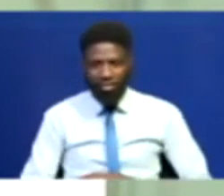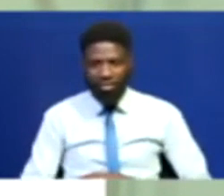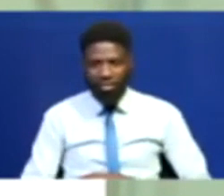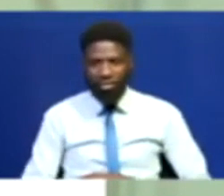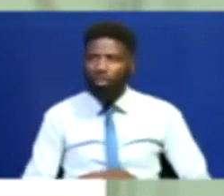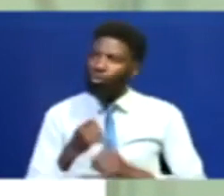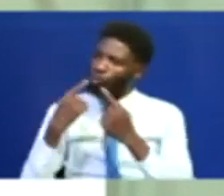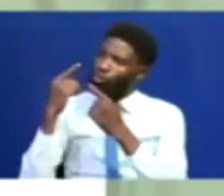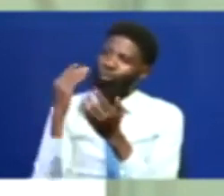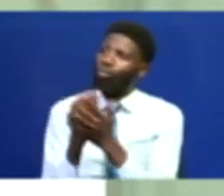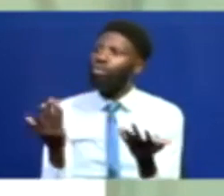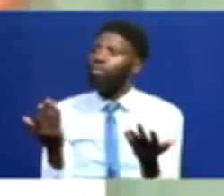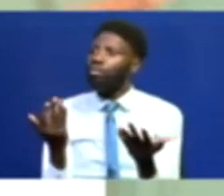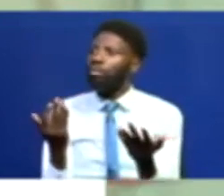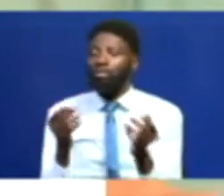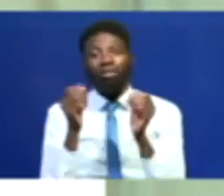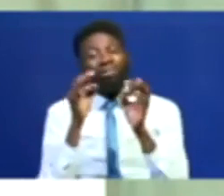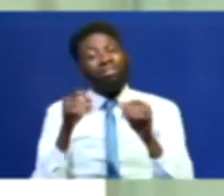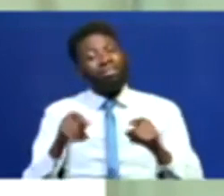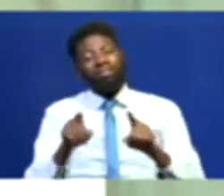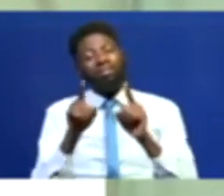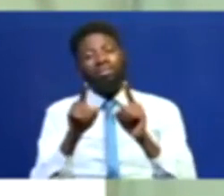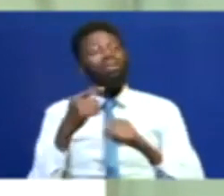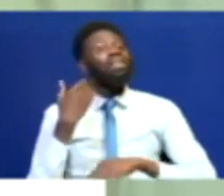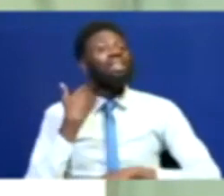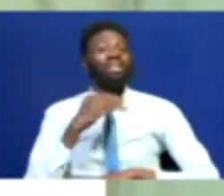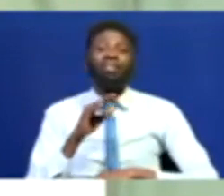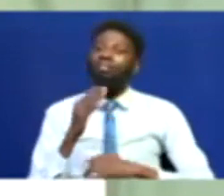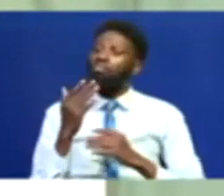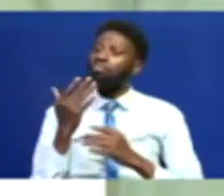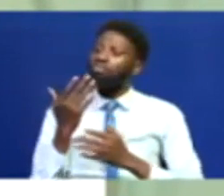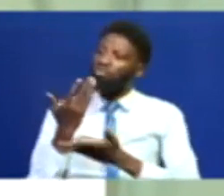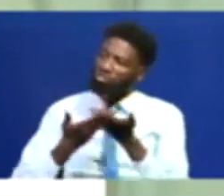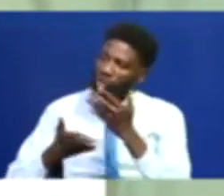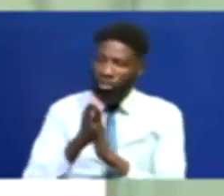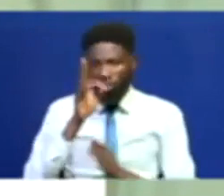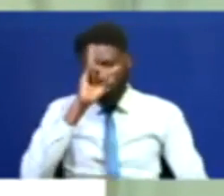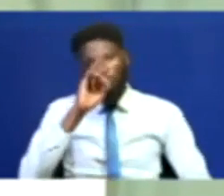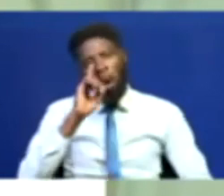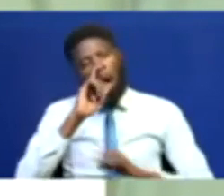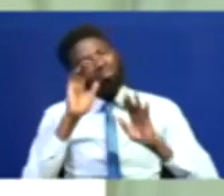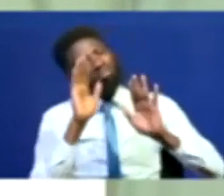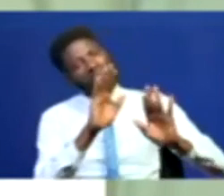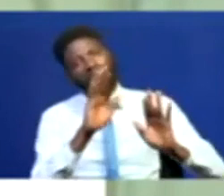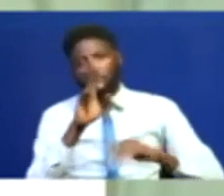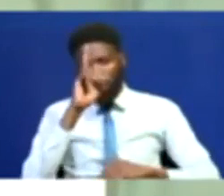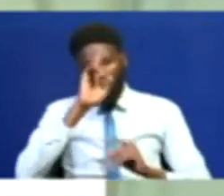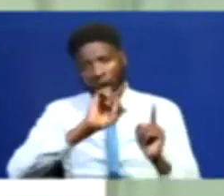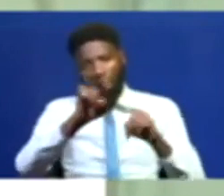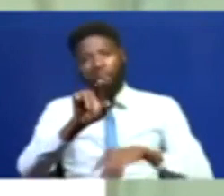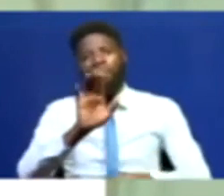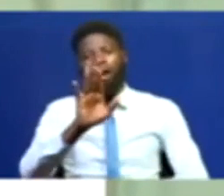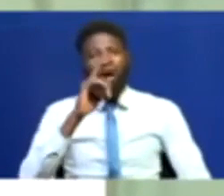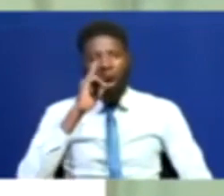Tuongee ukweli. Wewe kama hutaki kuambiana maneno na polisi, wewe kaa kwako nyumbani. There's no policeman who will come to your house. So we